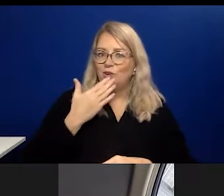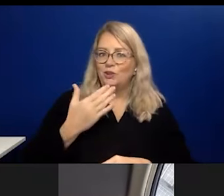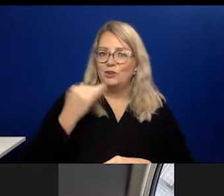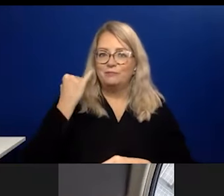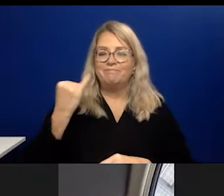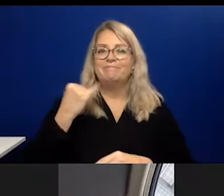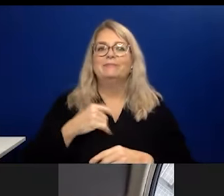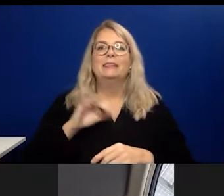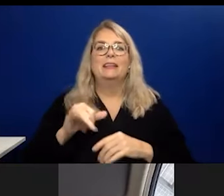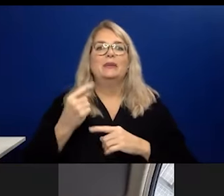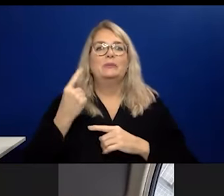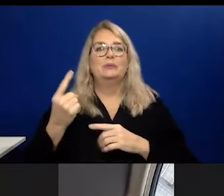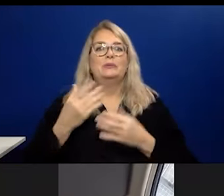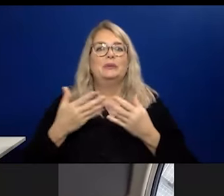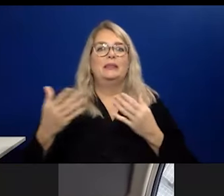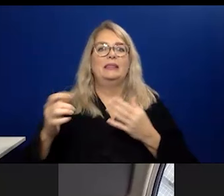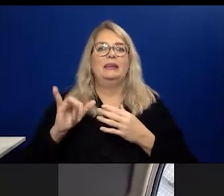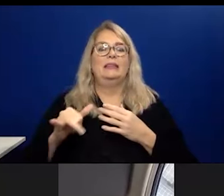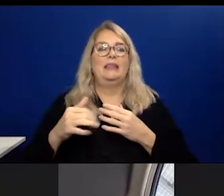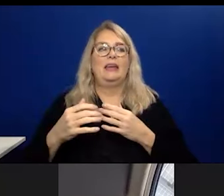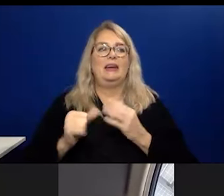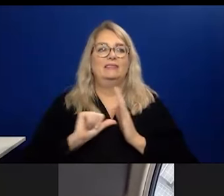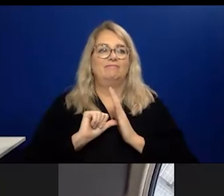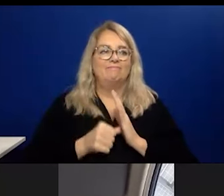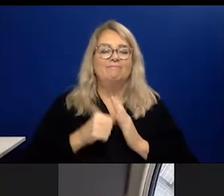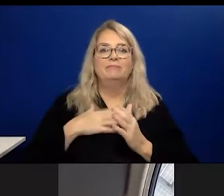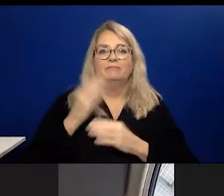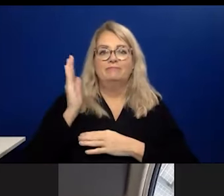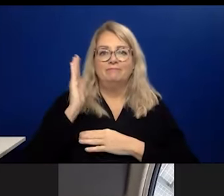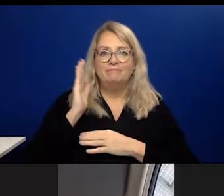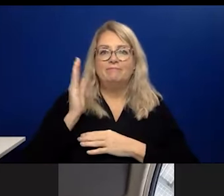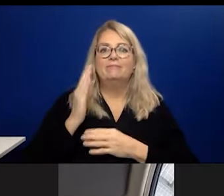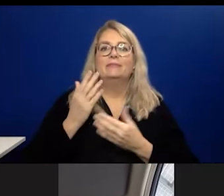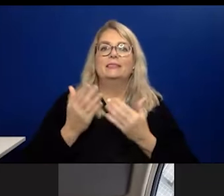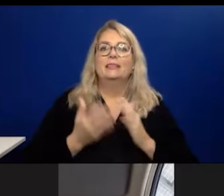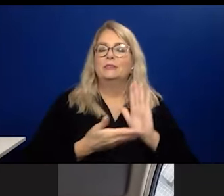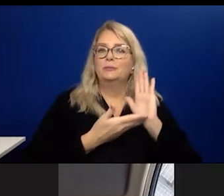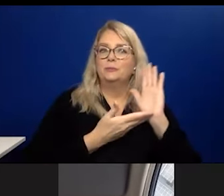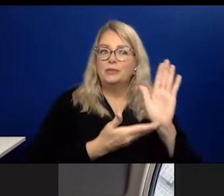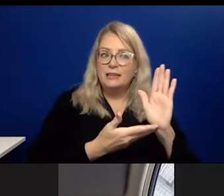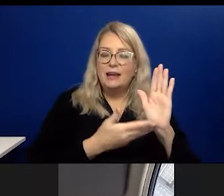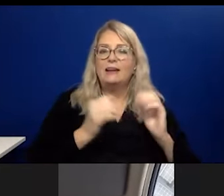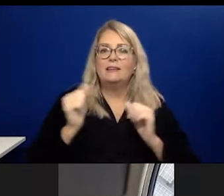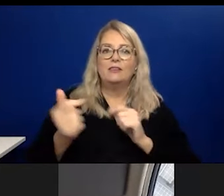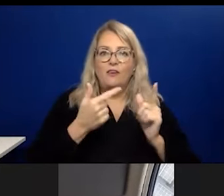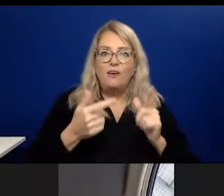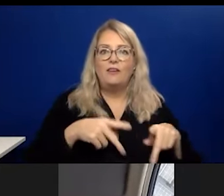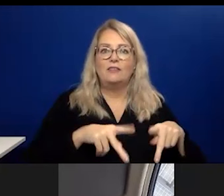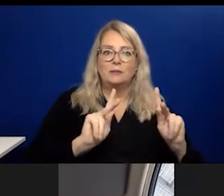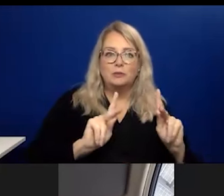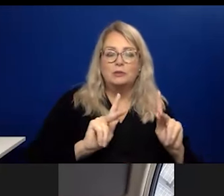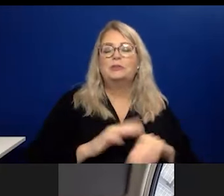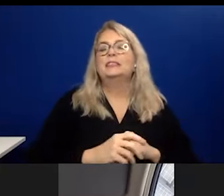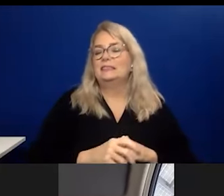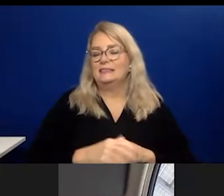that underscored my presentation. It's like, let's present all the opportunities for our students. Their possibilities are endless. So thank